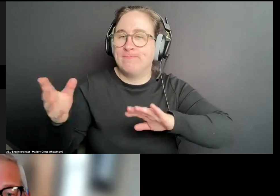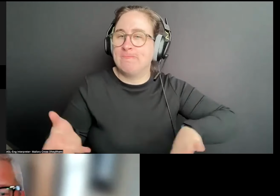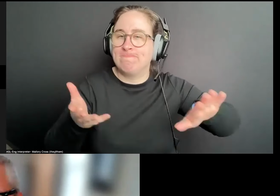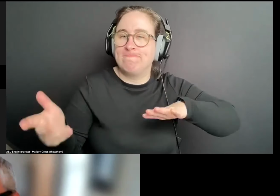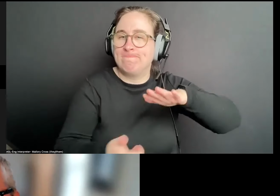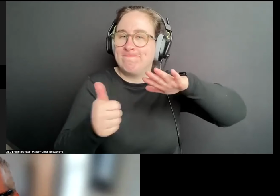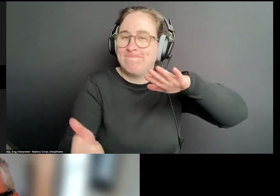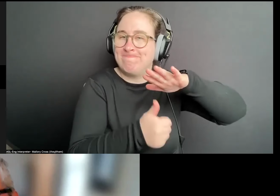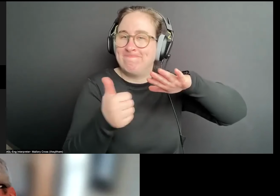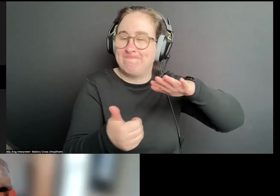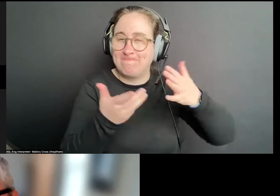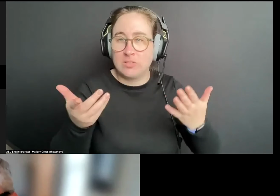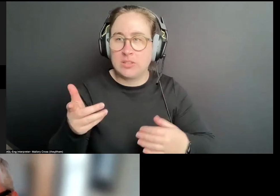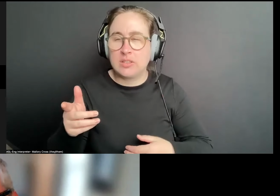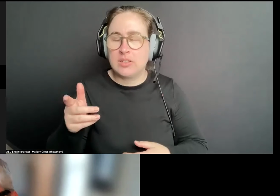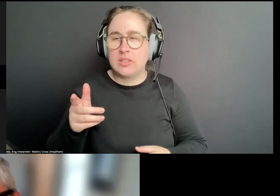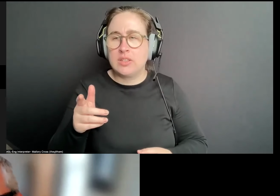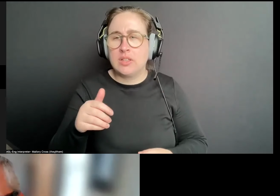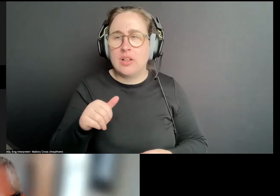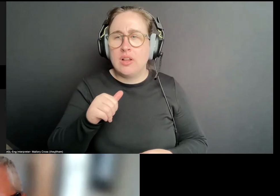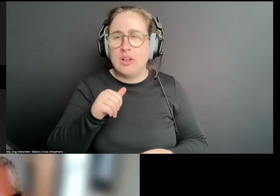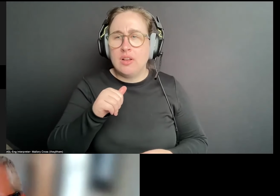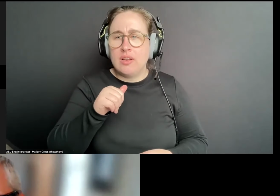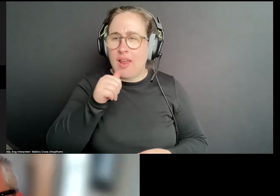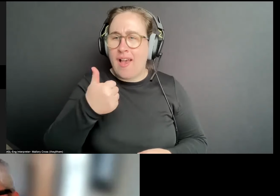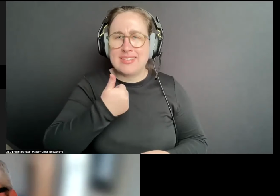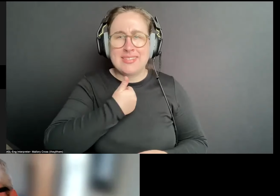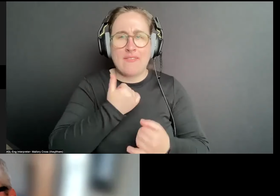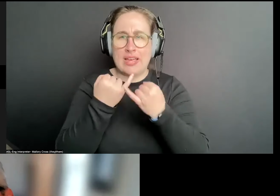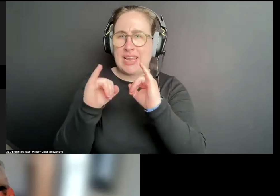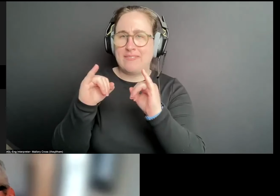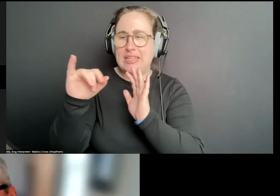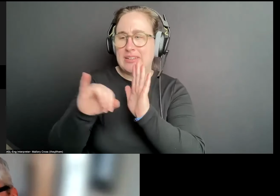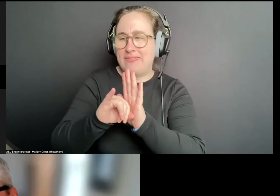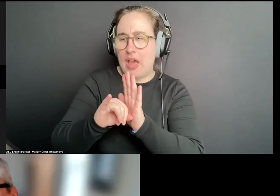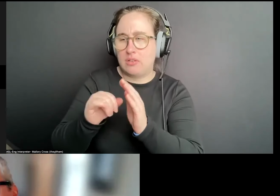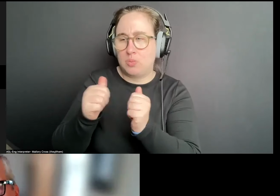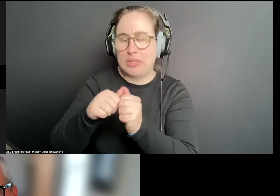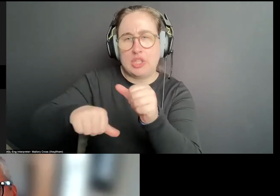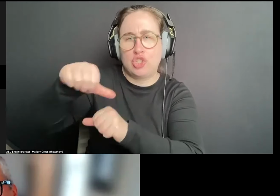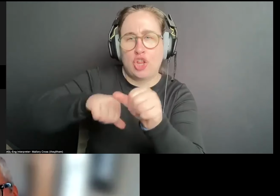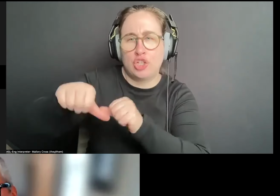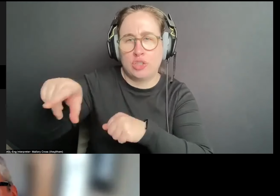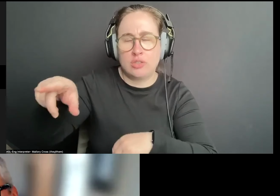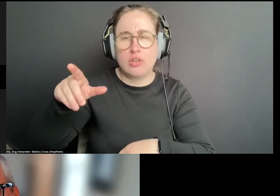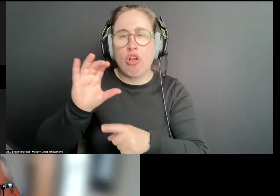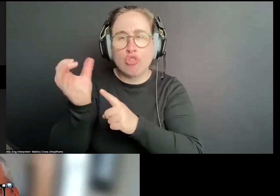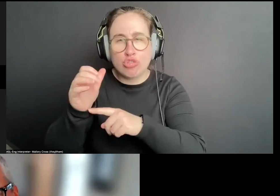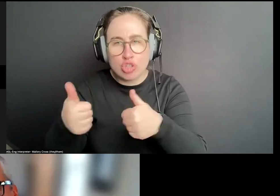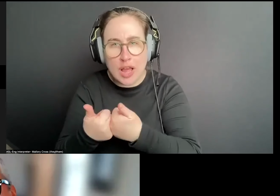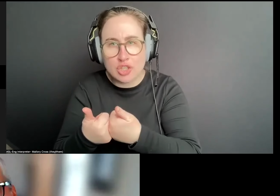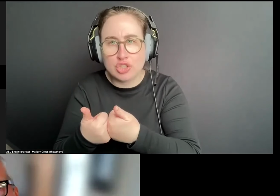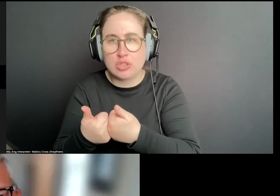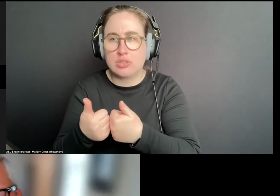organizations, loosely affiliated, not necessarily self-identified with one another. So there's this enormous sort of cultural challenge of getting these